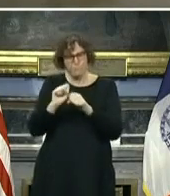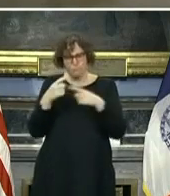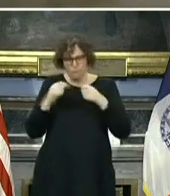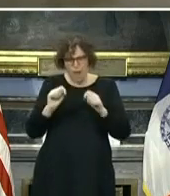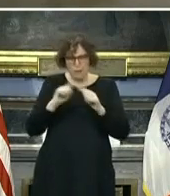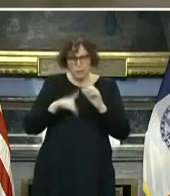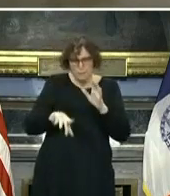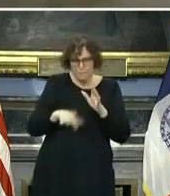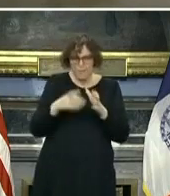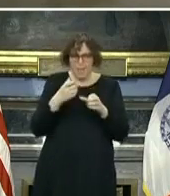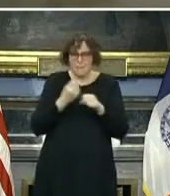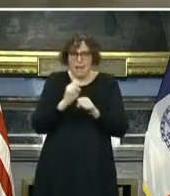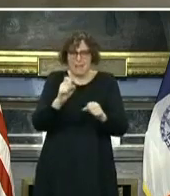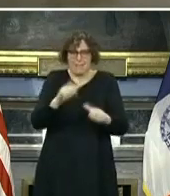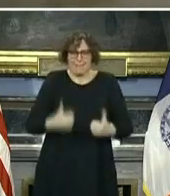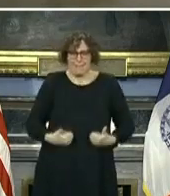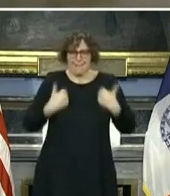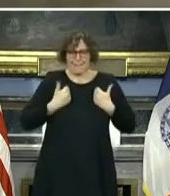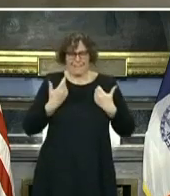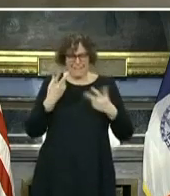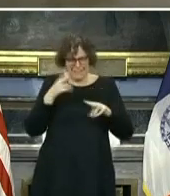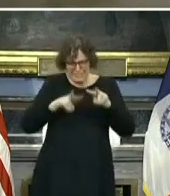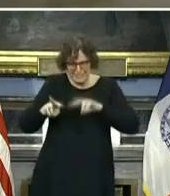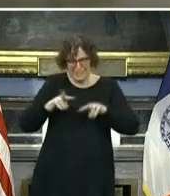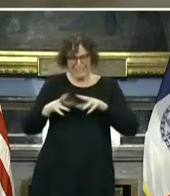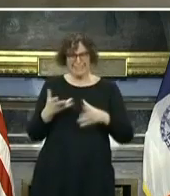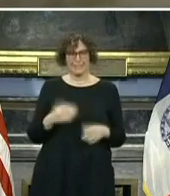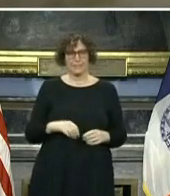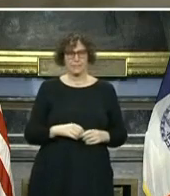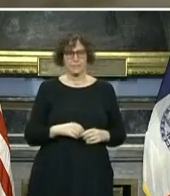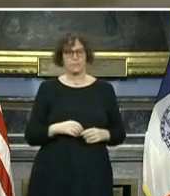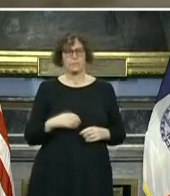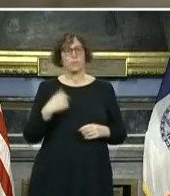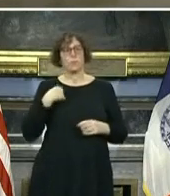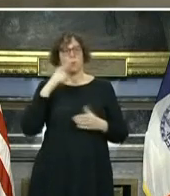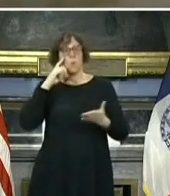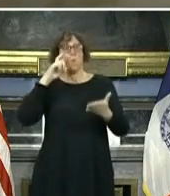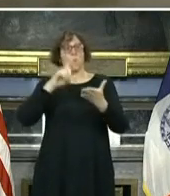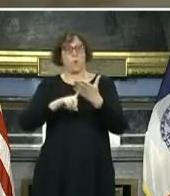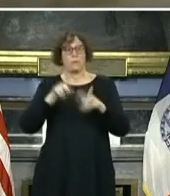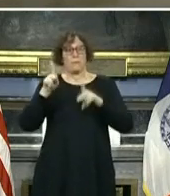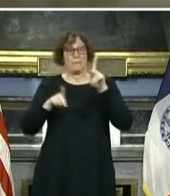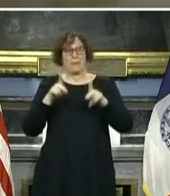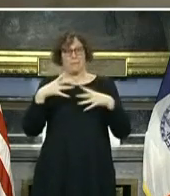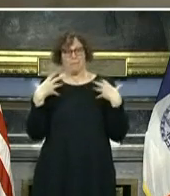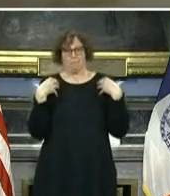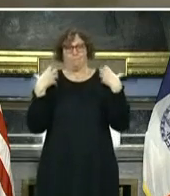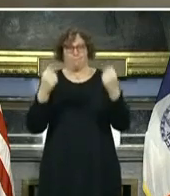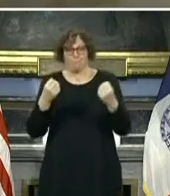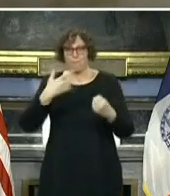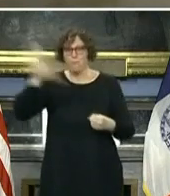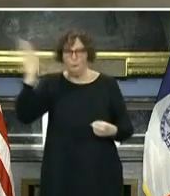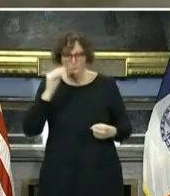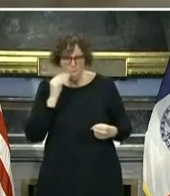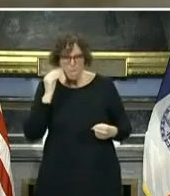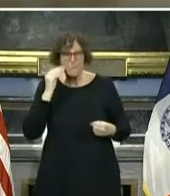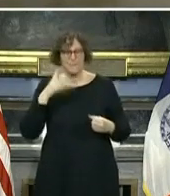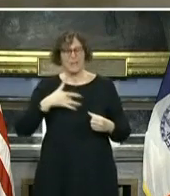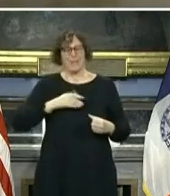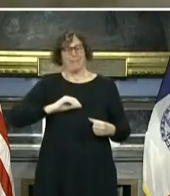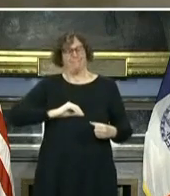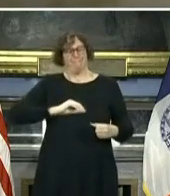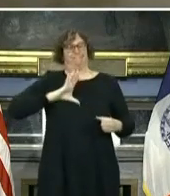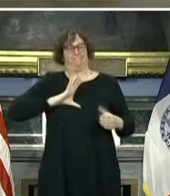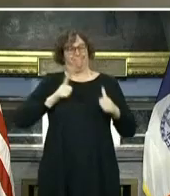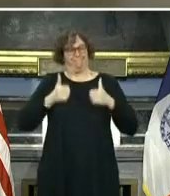home. Kind of like the good news and what gives us hope from touring this factory today and seeing what New Yorkers and